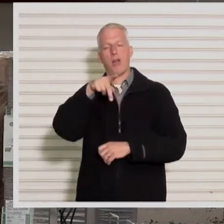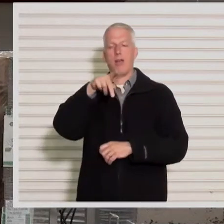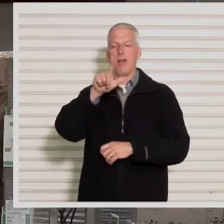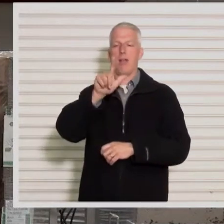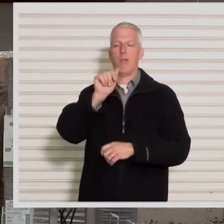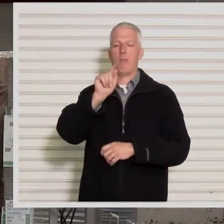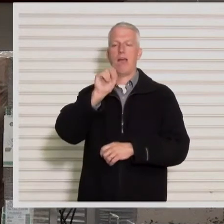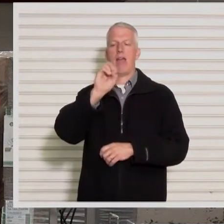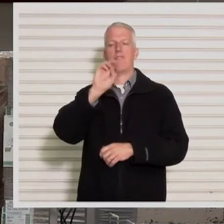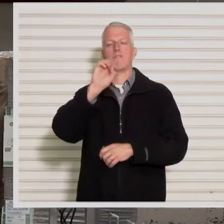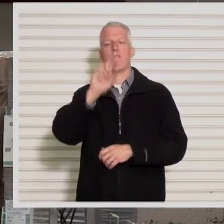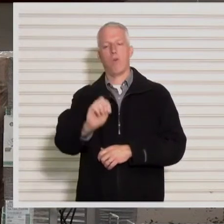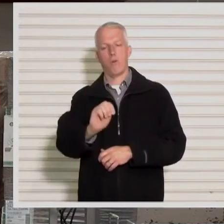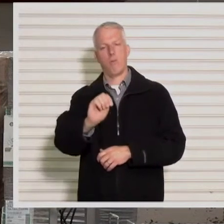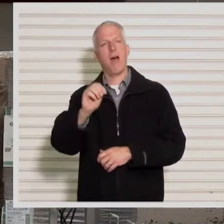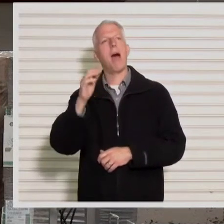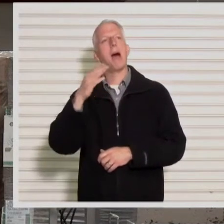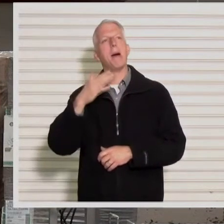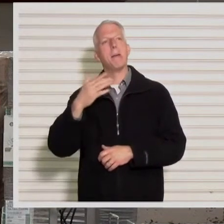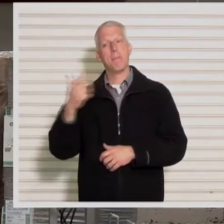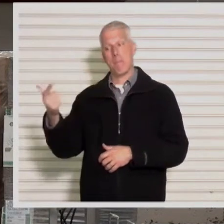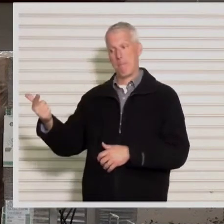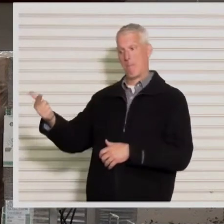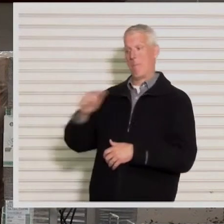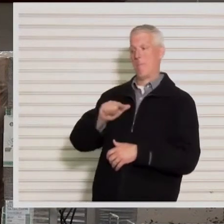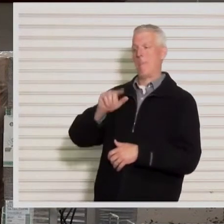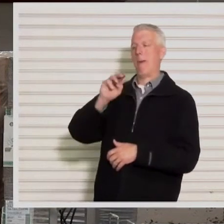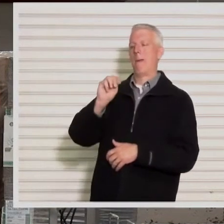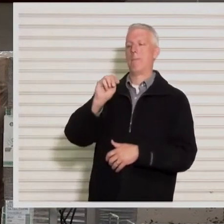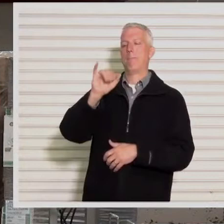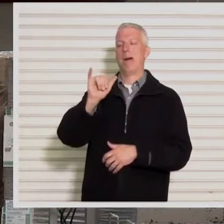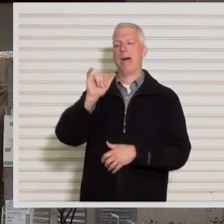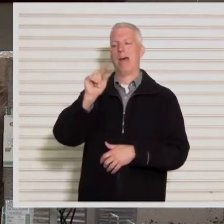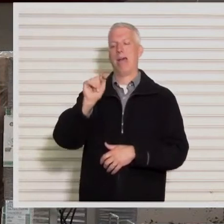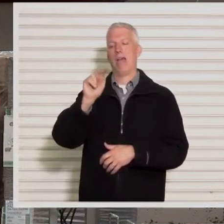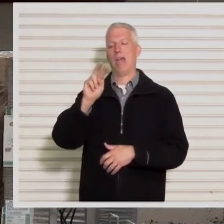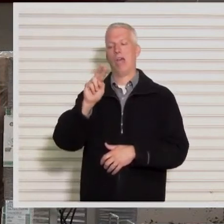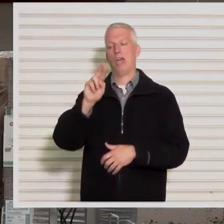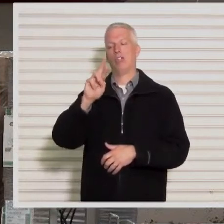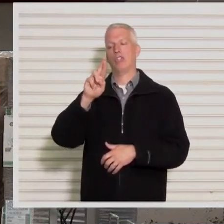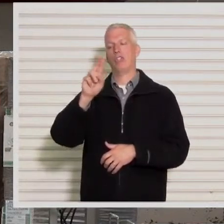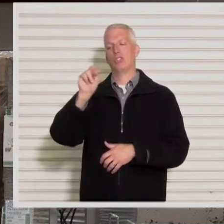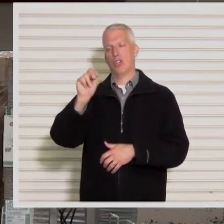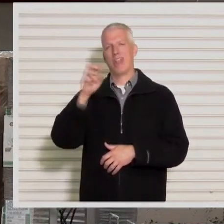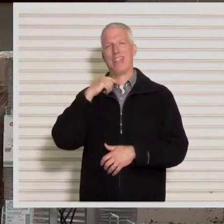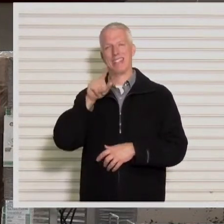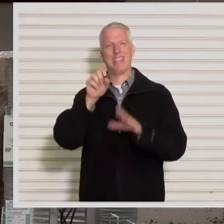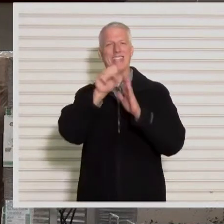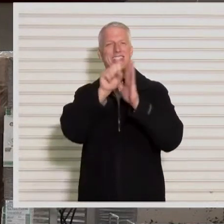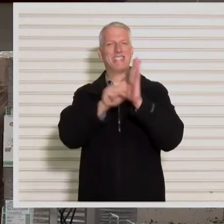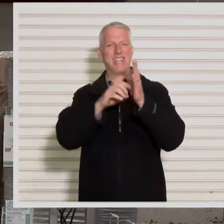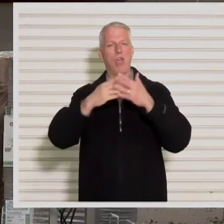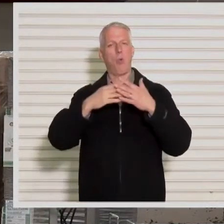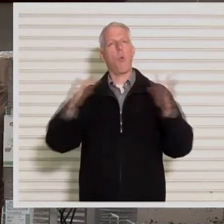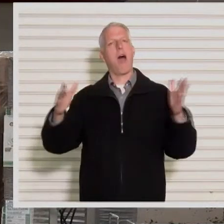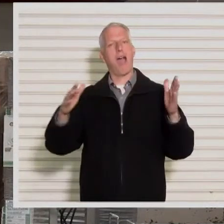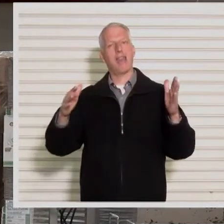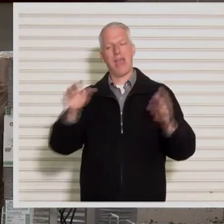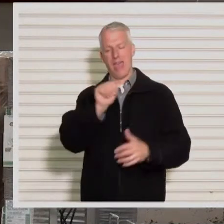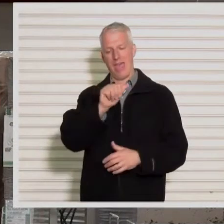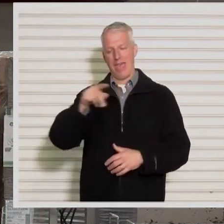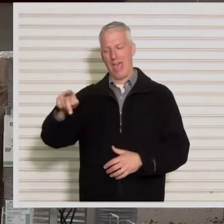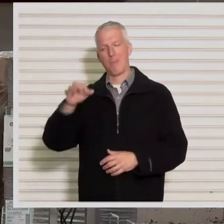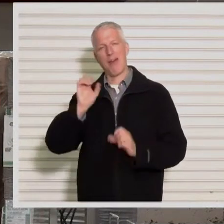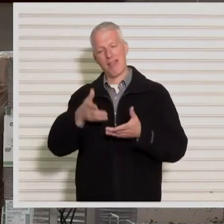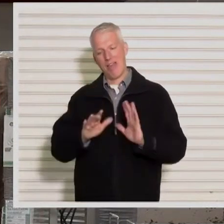the platform, My Turn, a new statewide platform that allows for notification and allows for